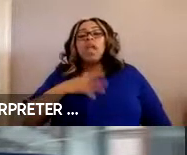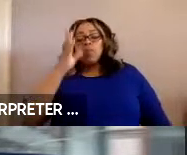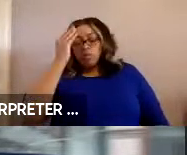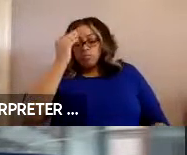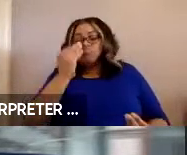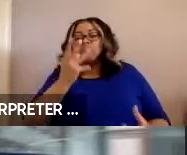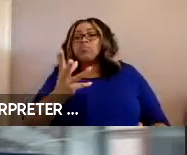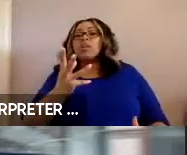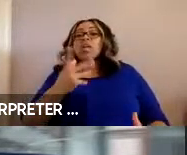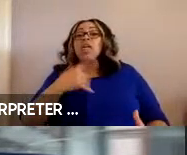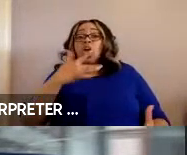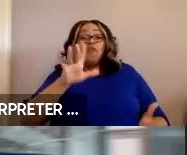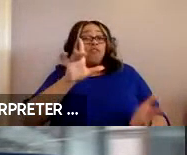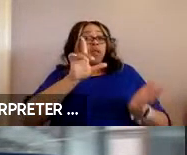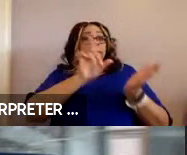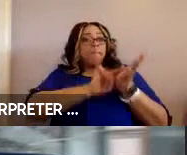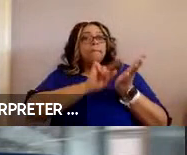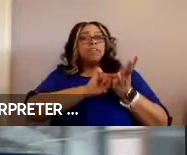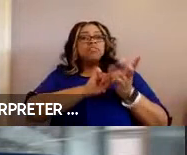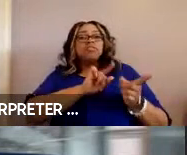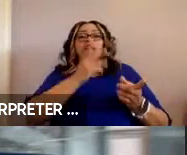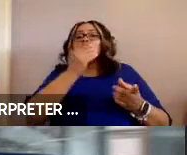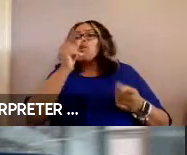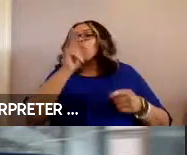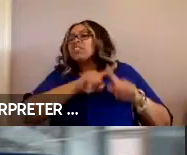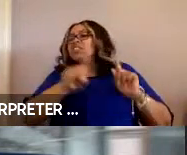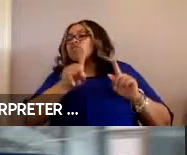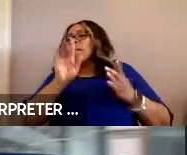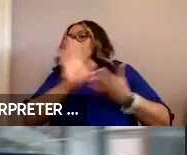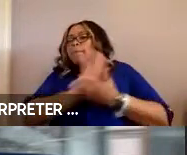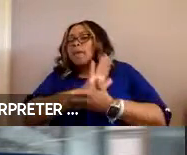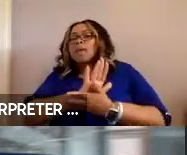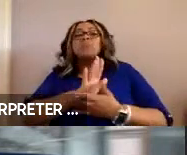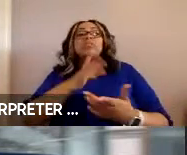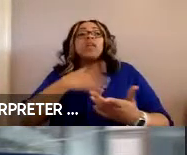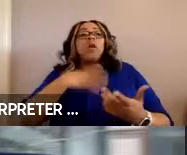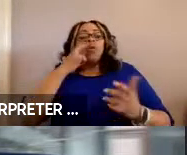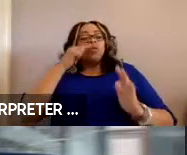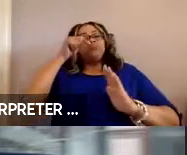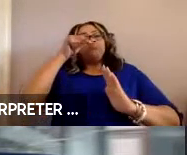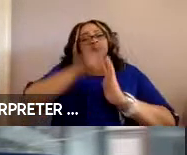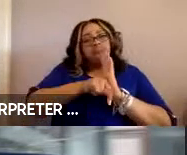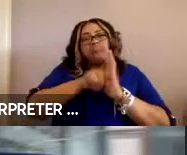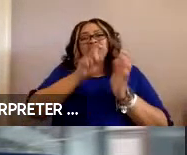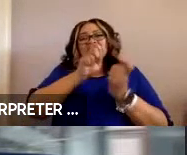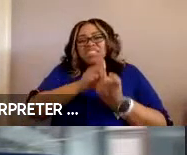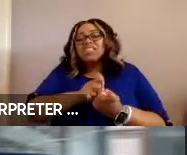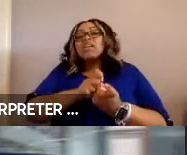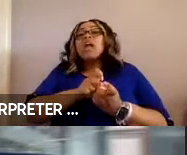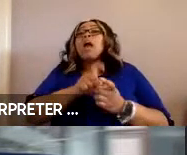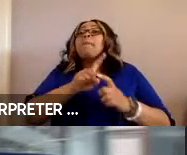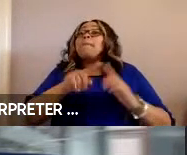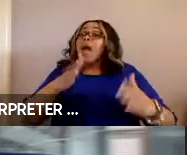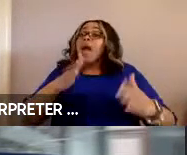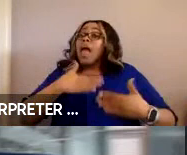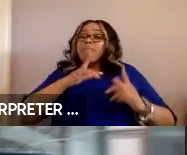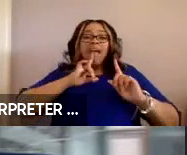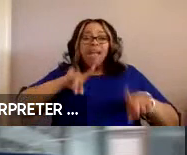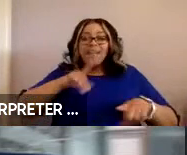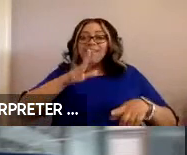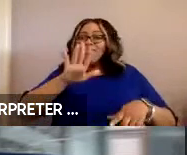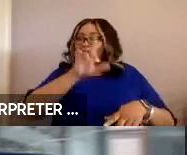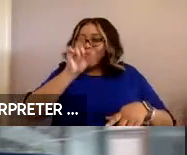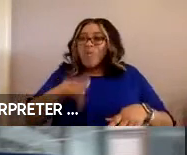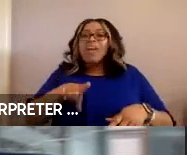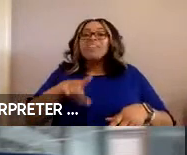today has been published in a few different papers, meaning I won't go into detail, but happy to answer questions